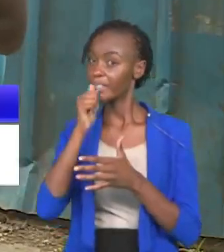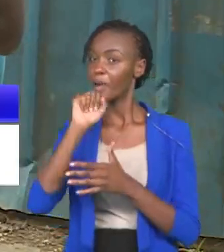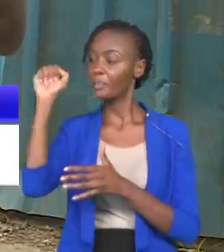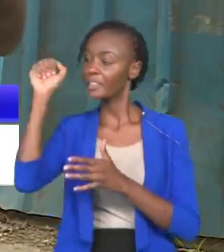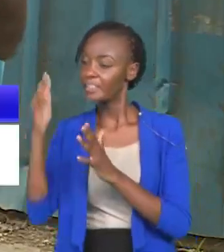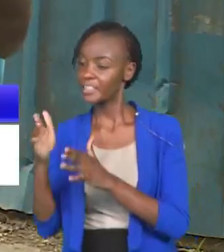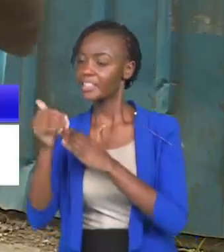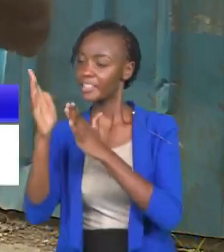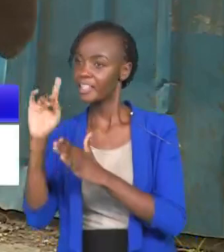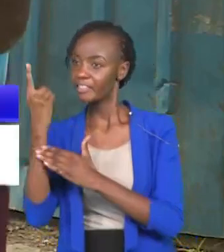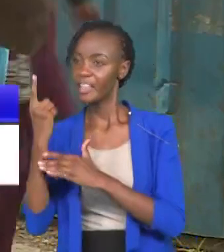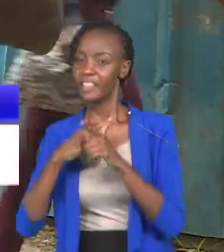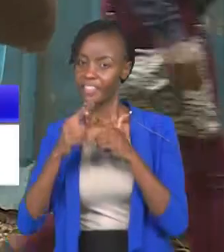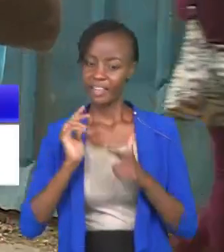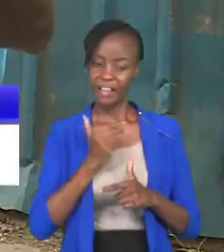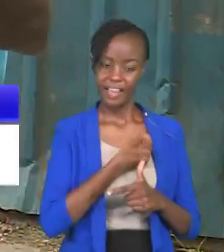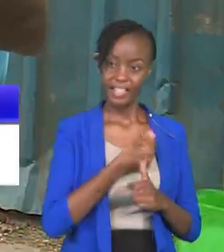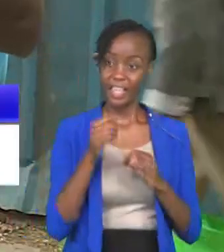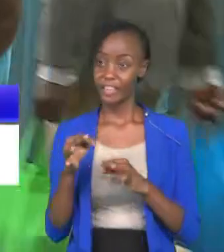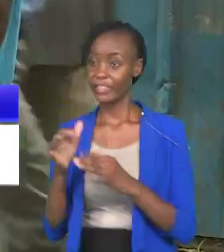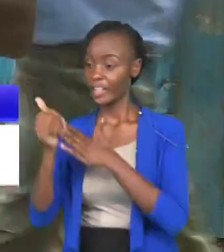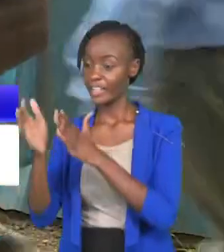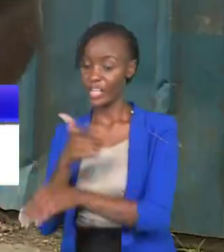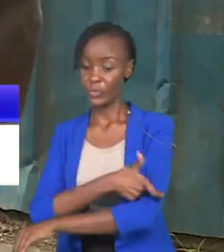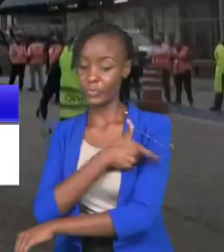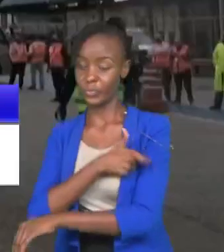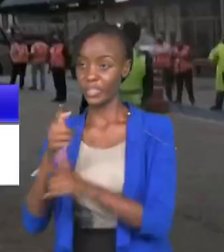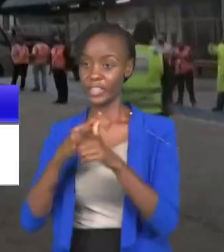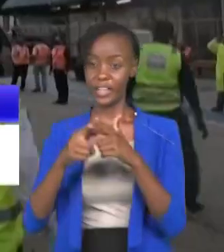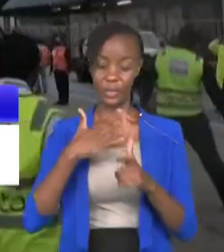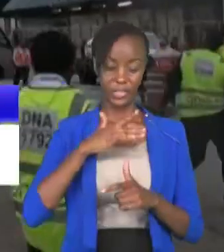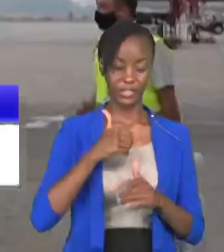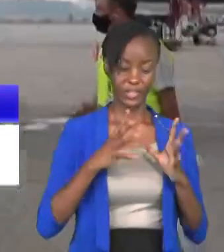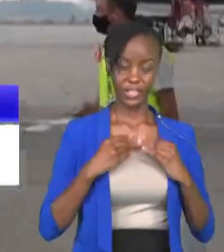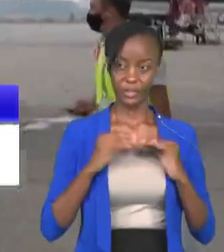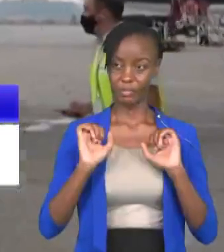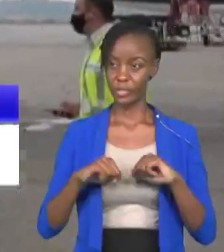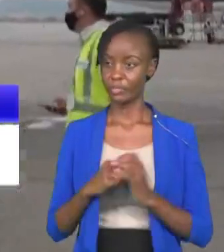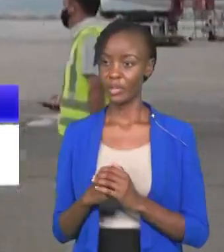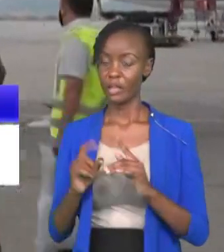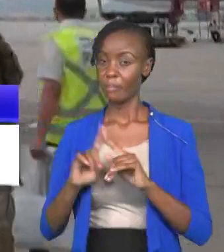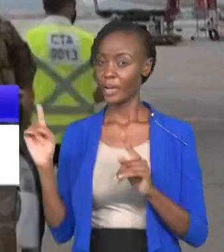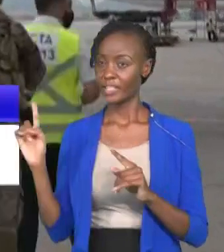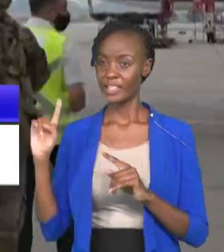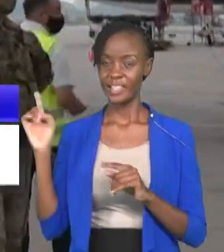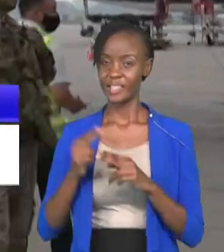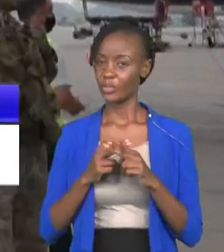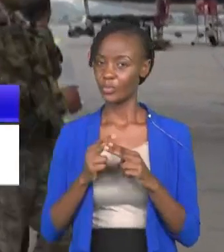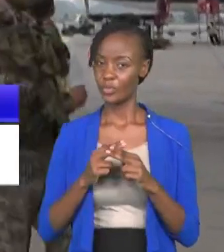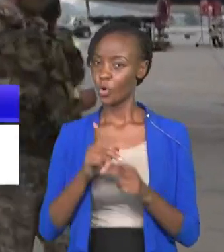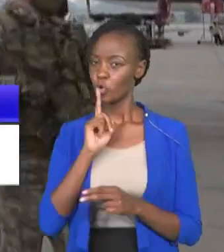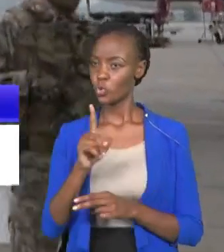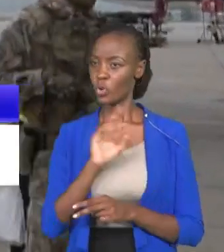wadogo. Tukiona wakubwa wakichanjiwa wadogo tutakubali. It is however too soon to say with certainty